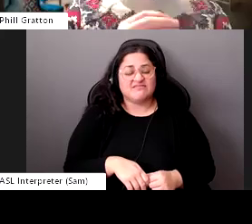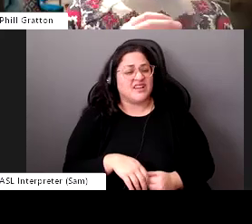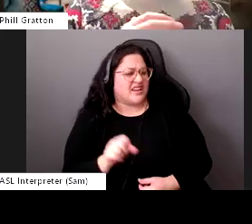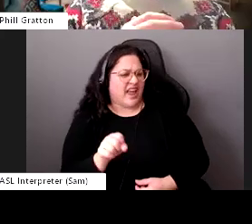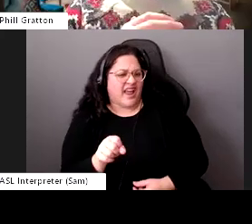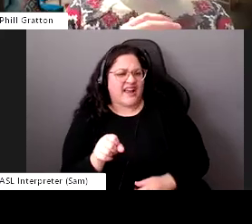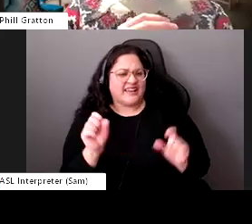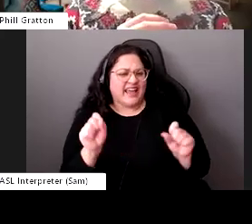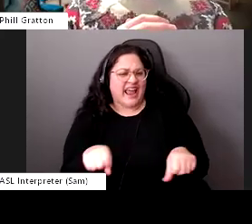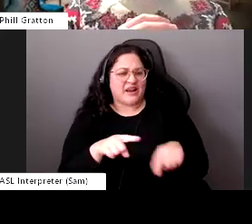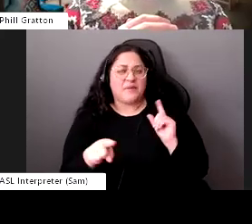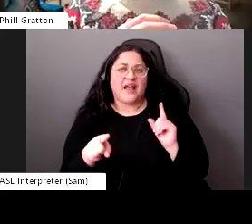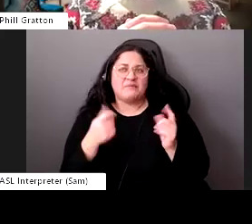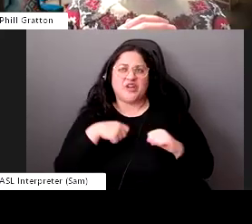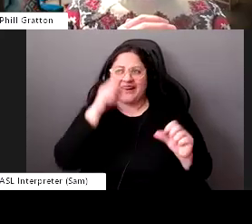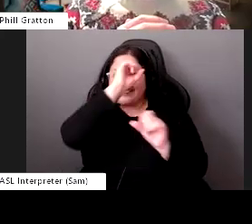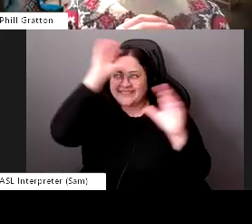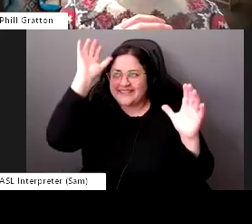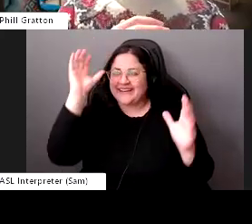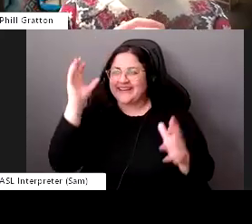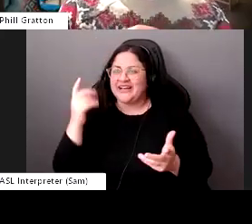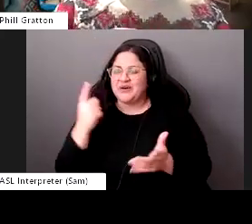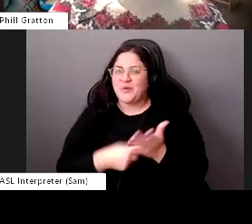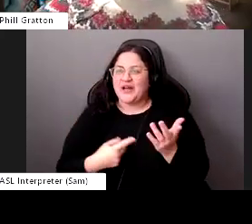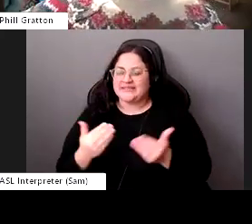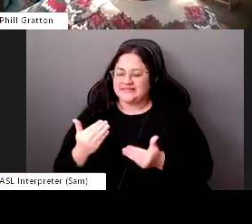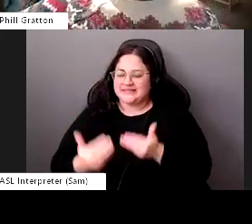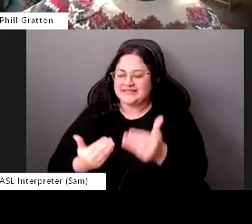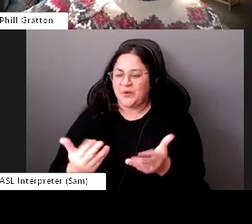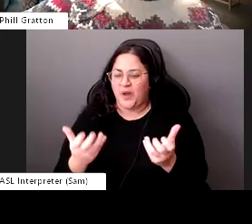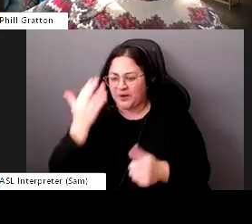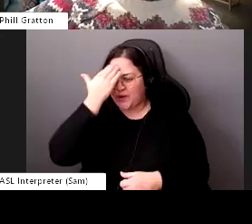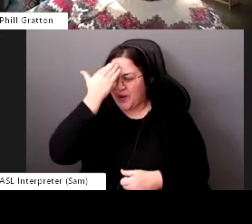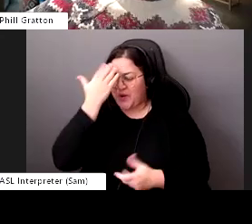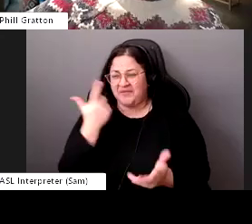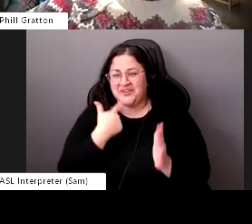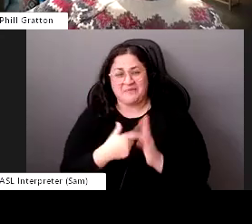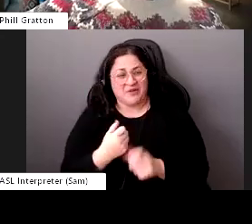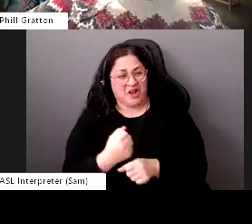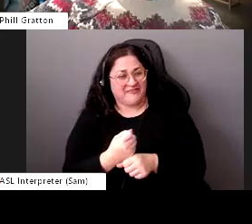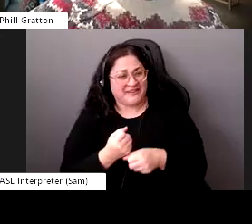me. Well, Phil's thinking if anyone has anything they'd like to see him try, something that's very complex.